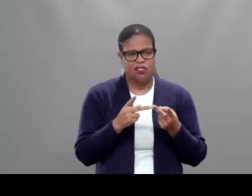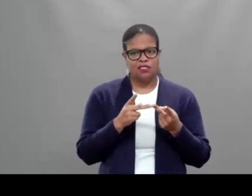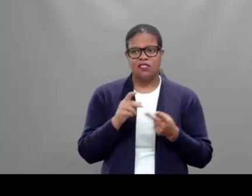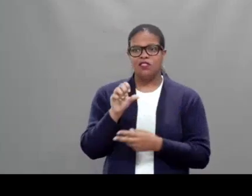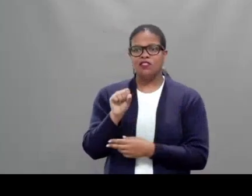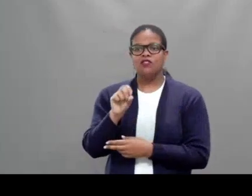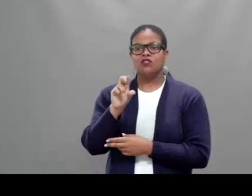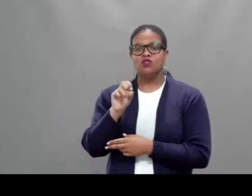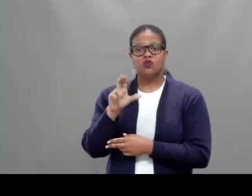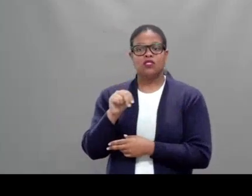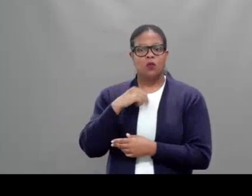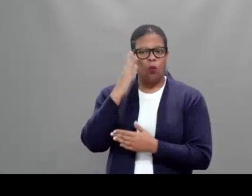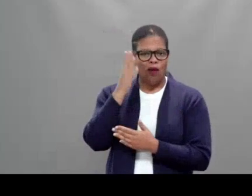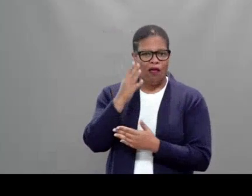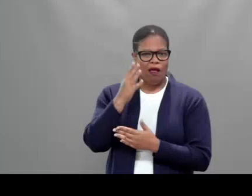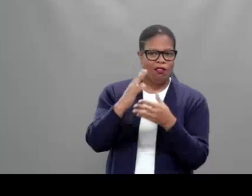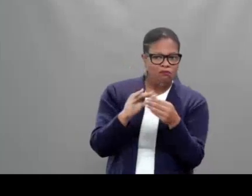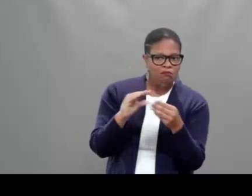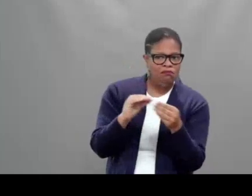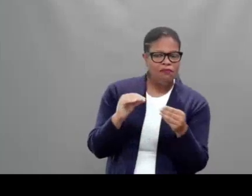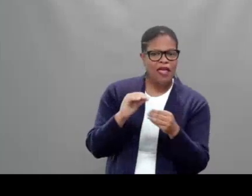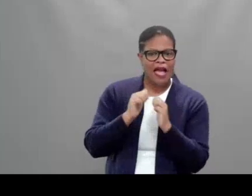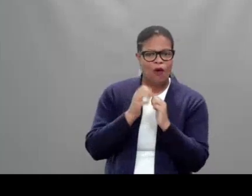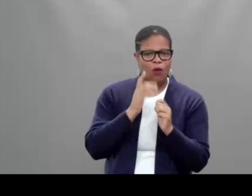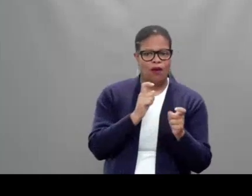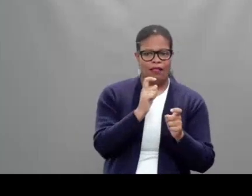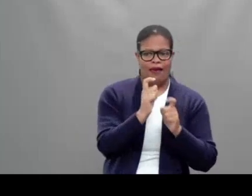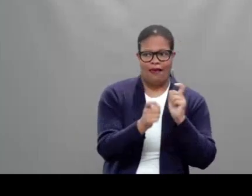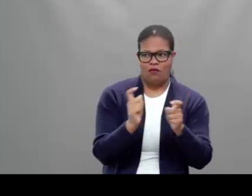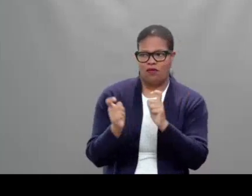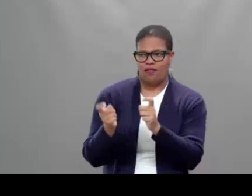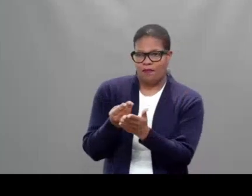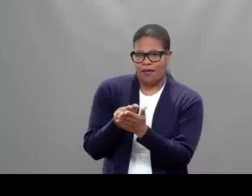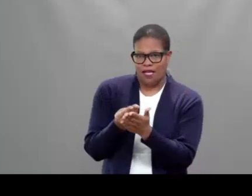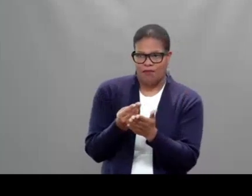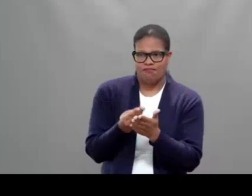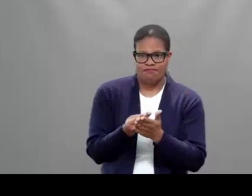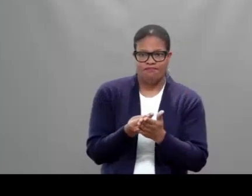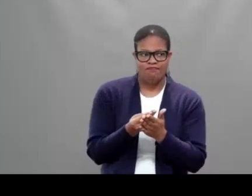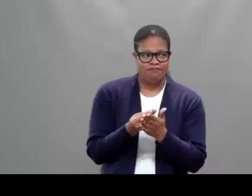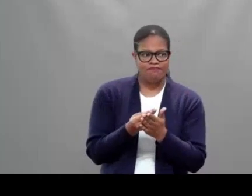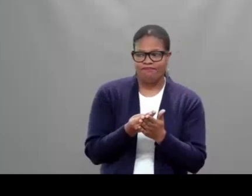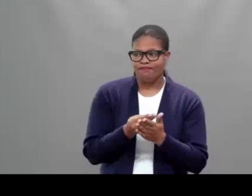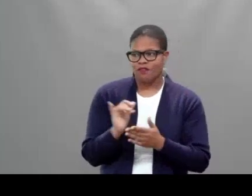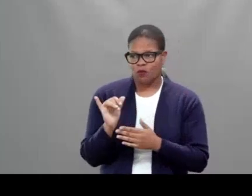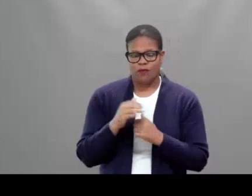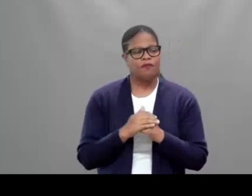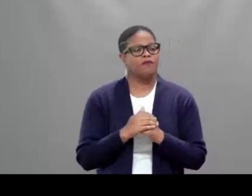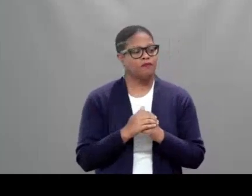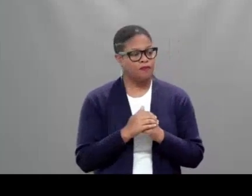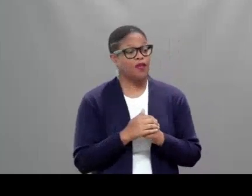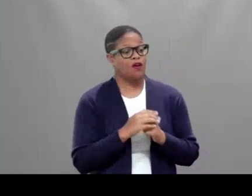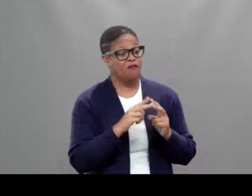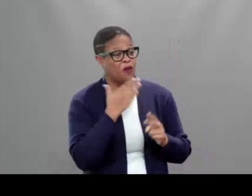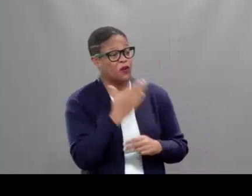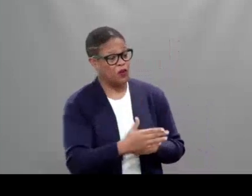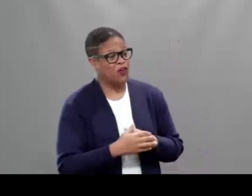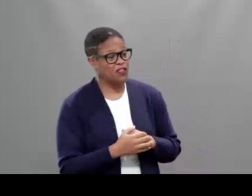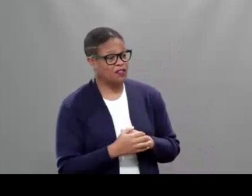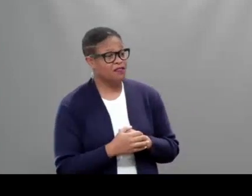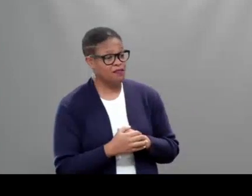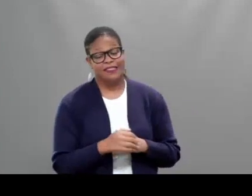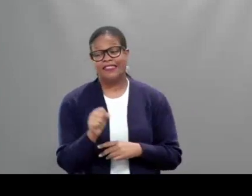Susan will go ahead and share how we're going to allocate that money to spend as well. Very good, thank